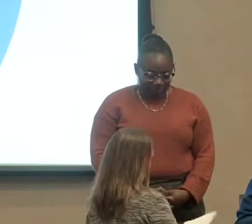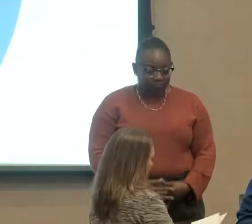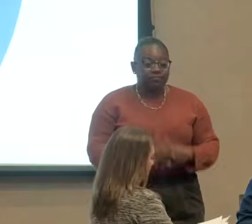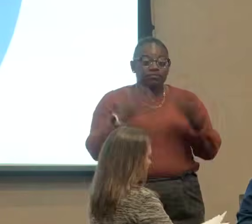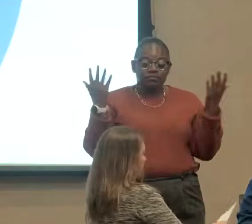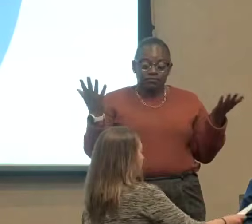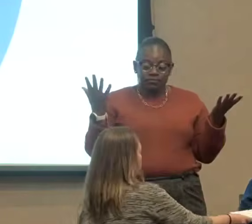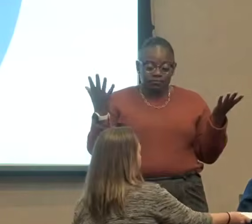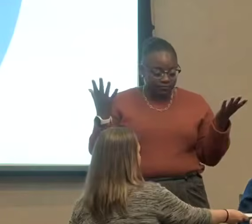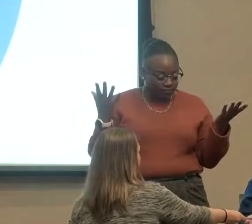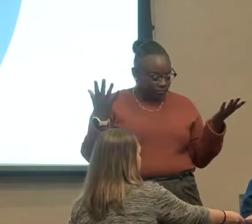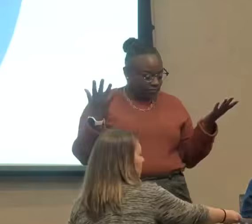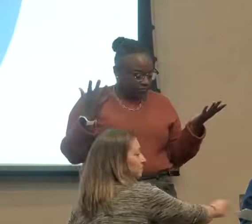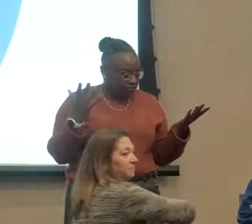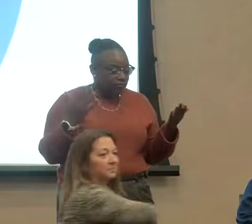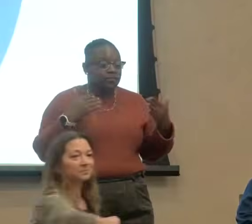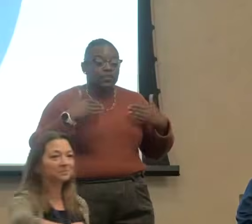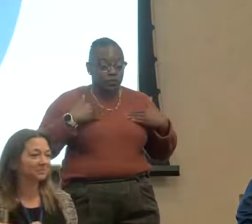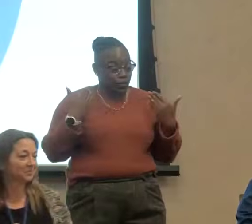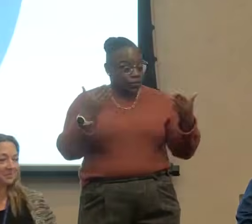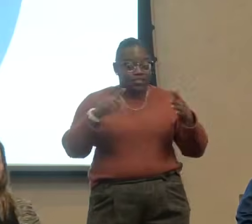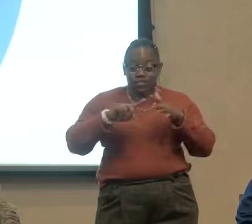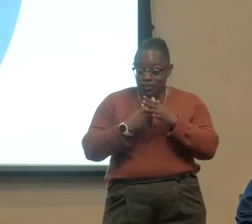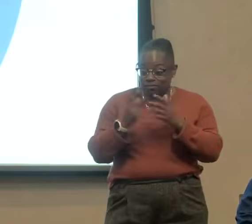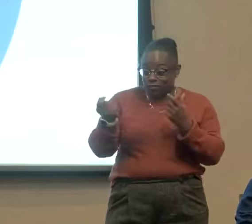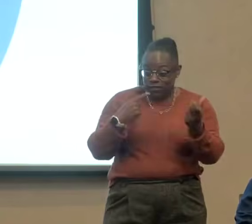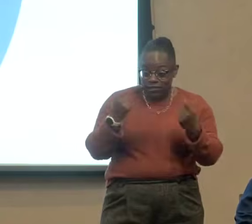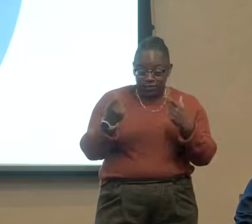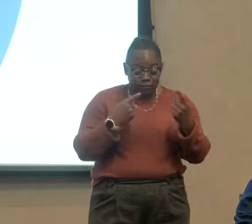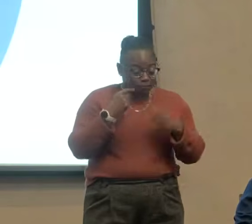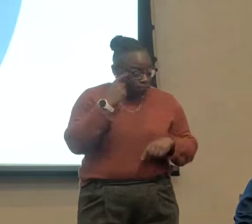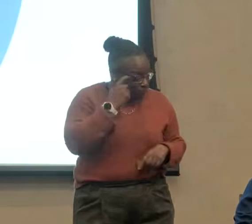Okay. We will start.